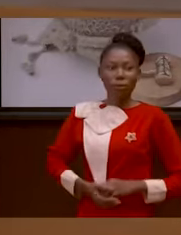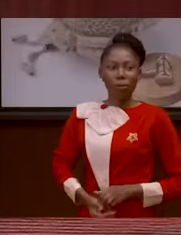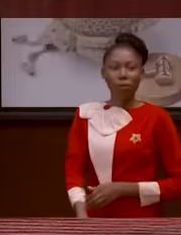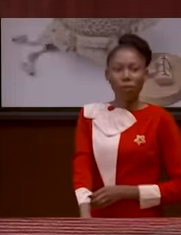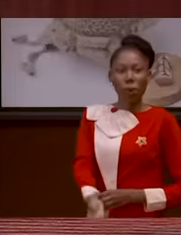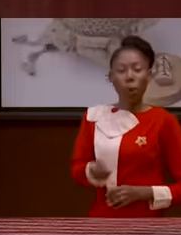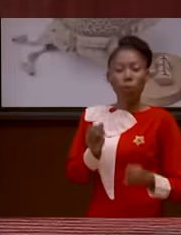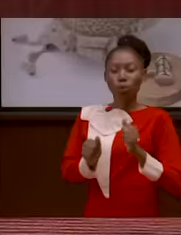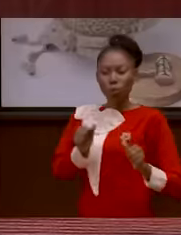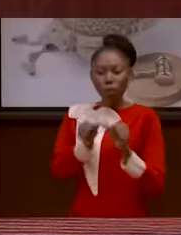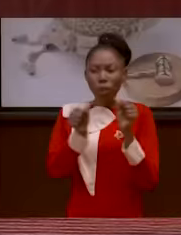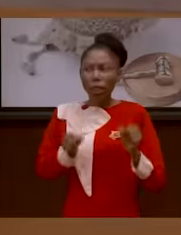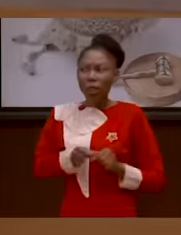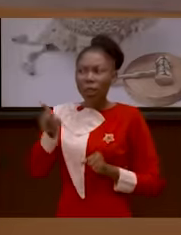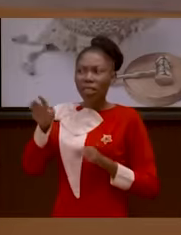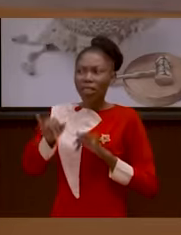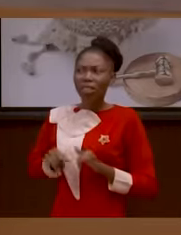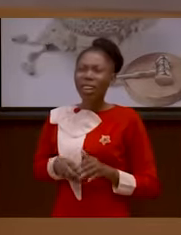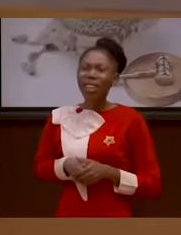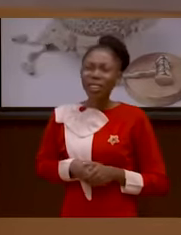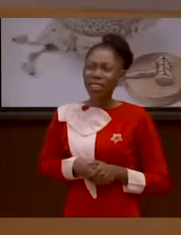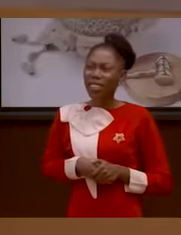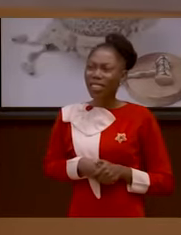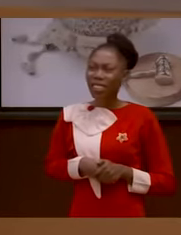Okay. Which area do you stay? I'm staying with Agri-Sai.